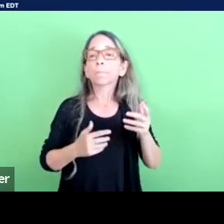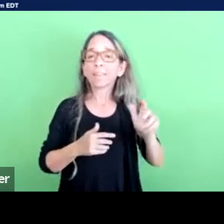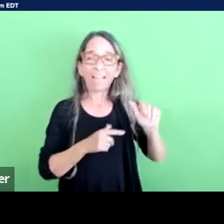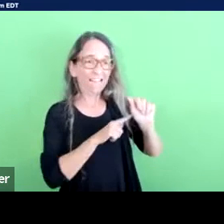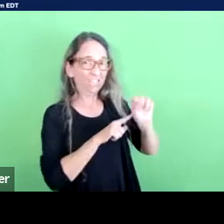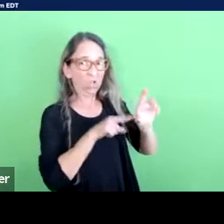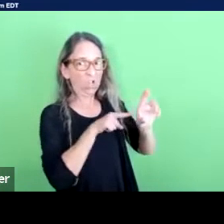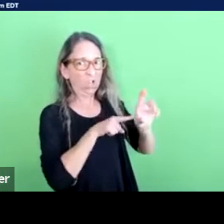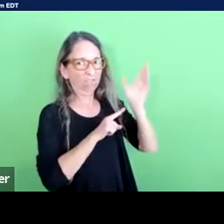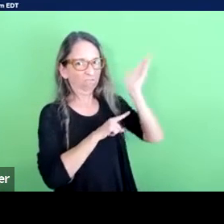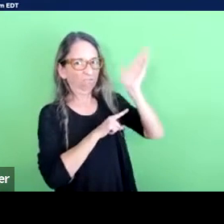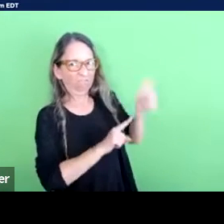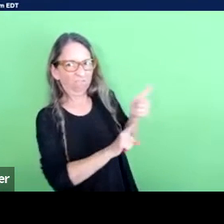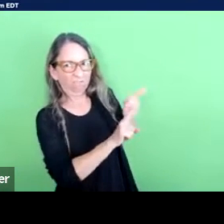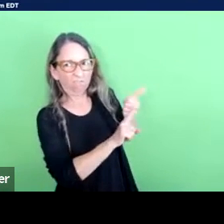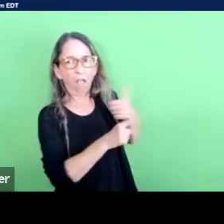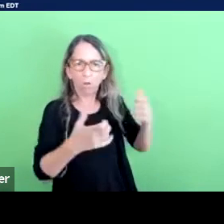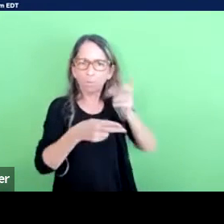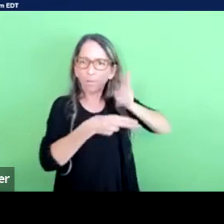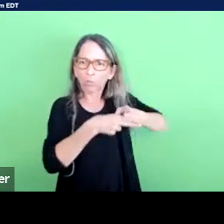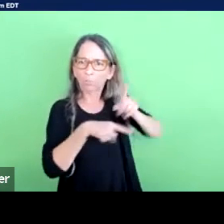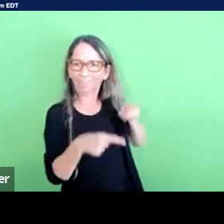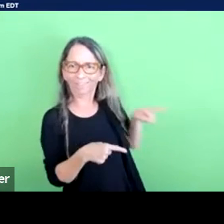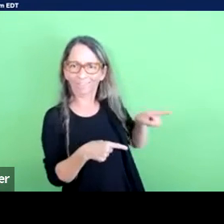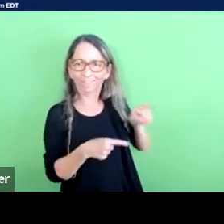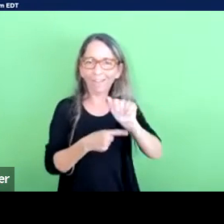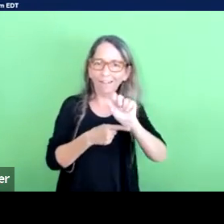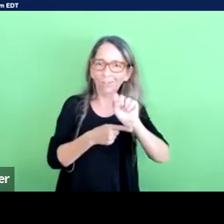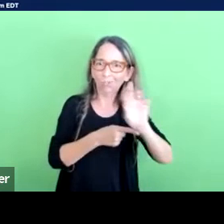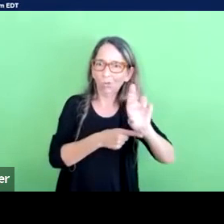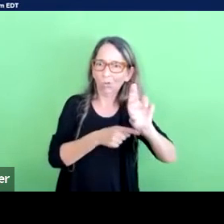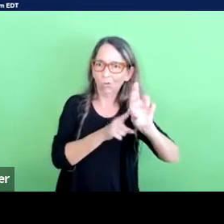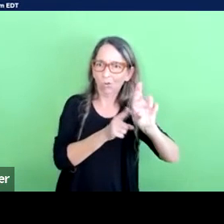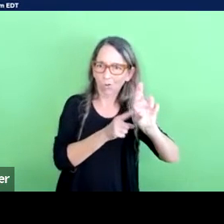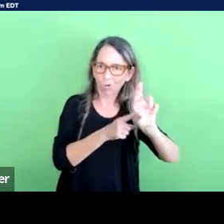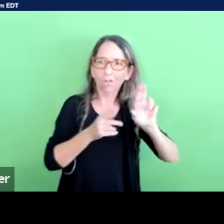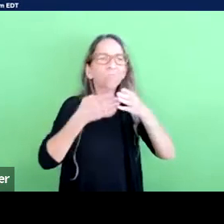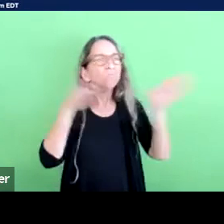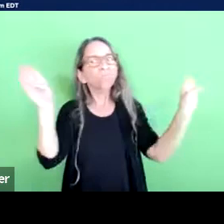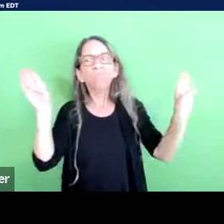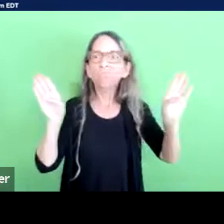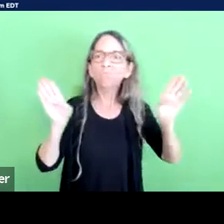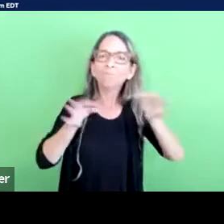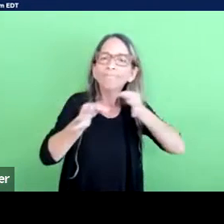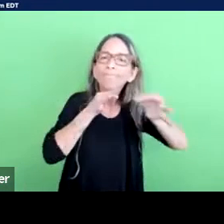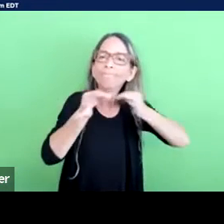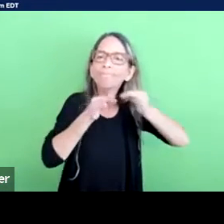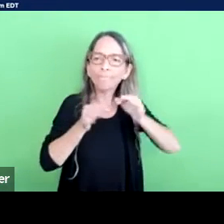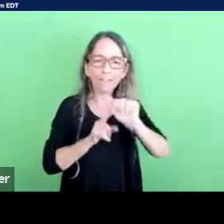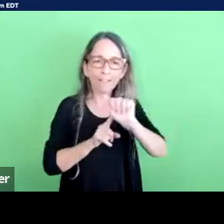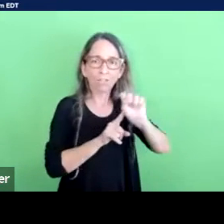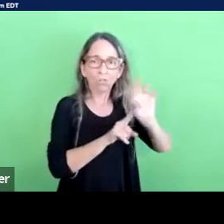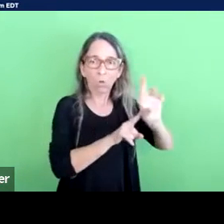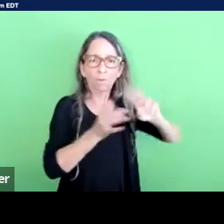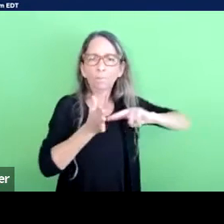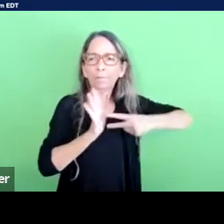what automatic speech recognition is at a very high level before we continue on with describing